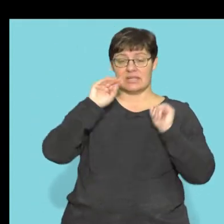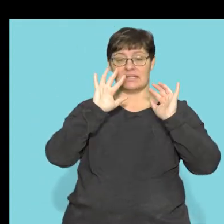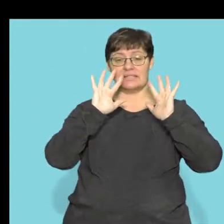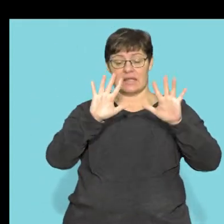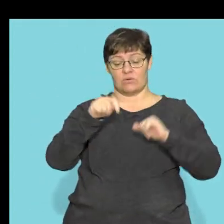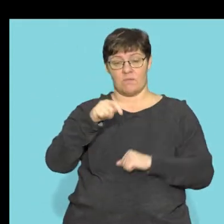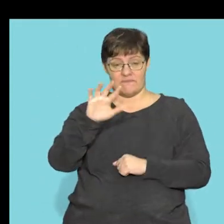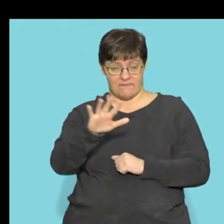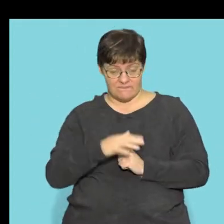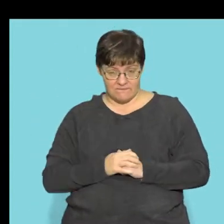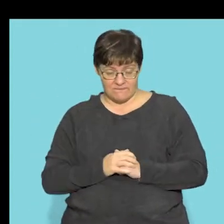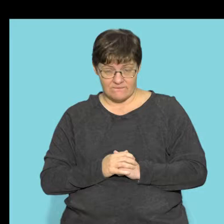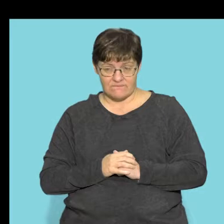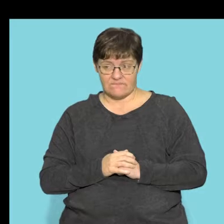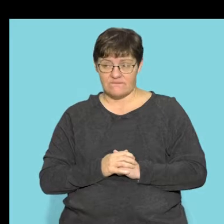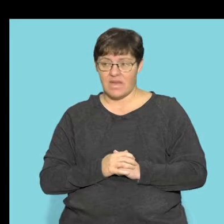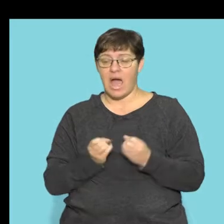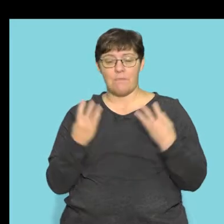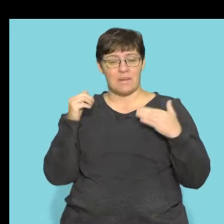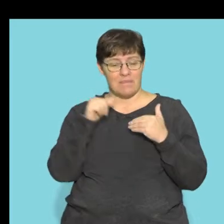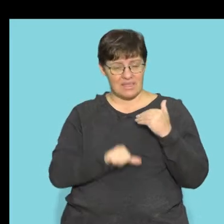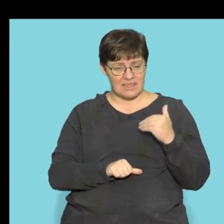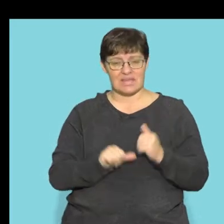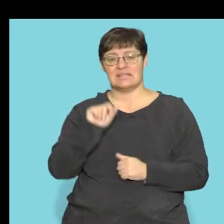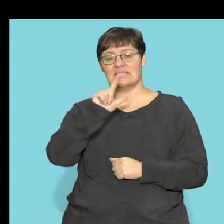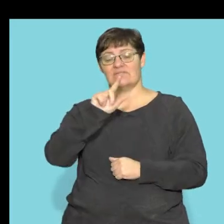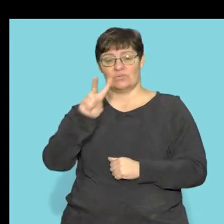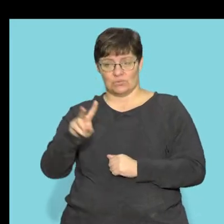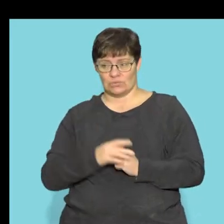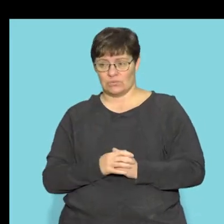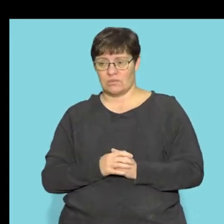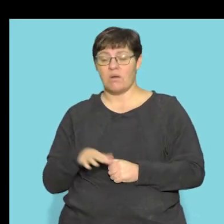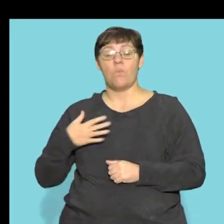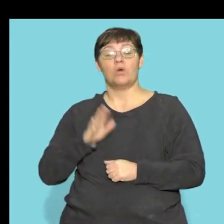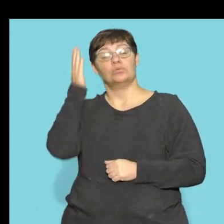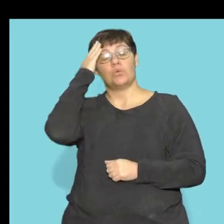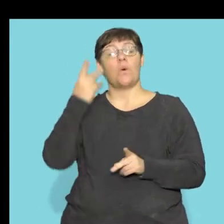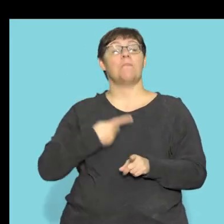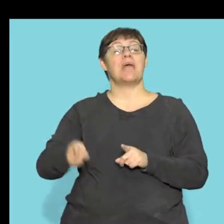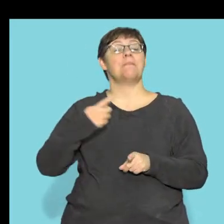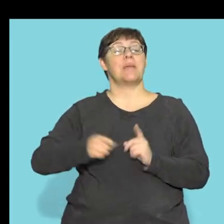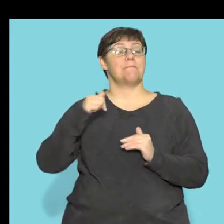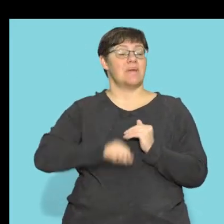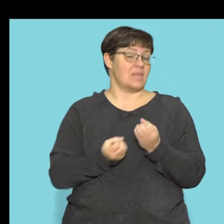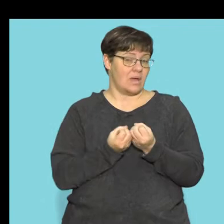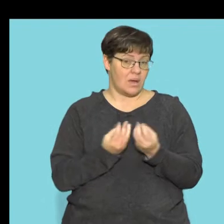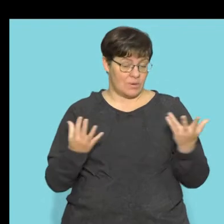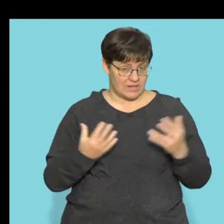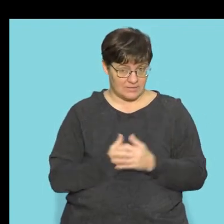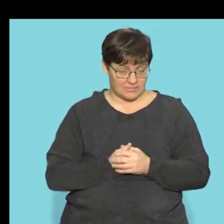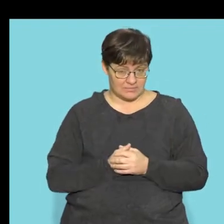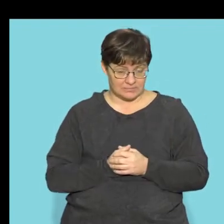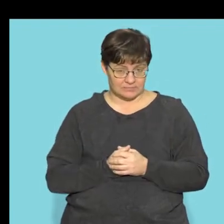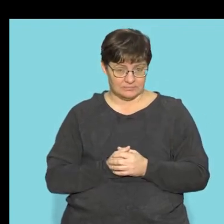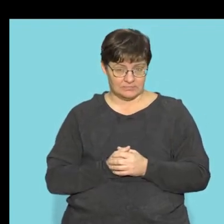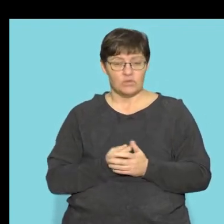is 10.5. We know that the number of months is 72. I want to know how much must I pay per month in